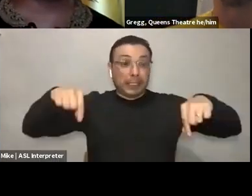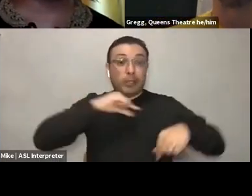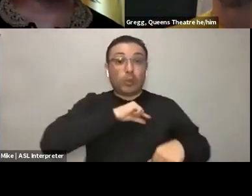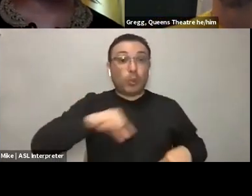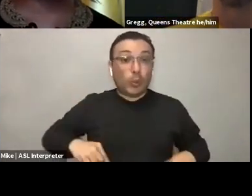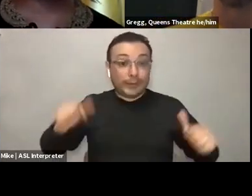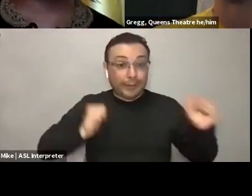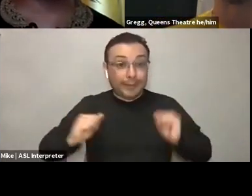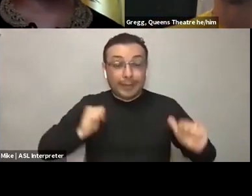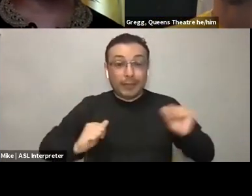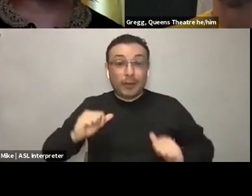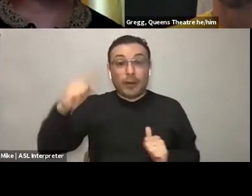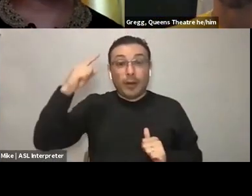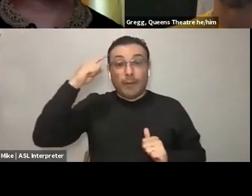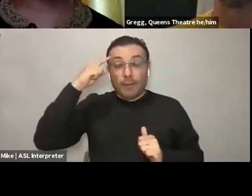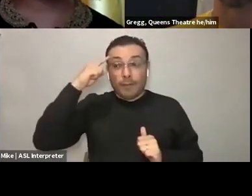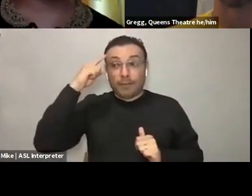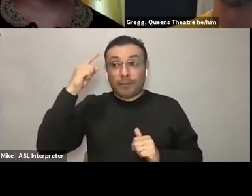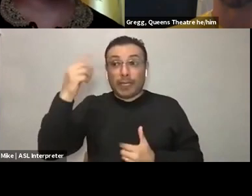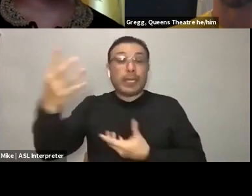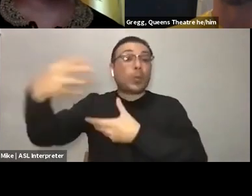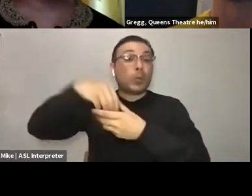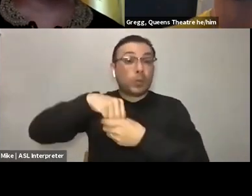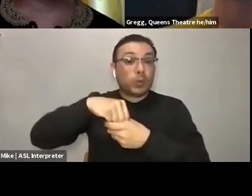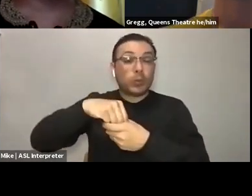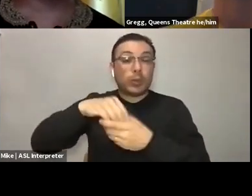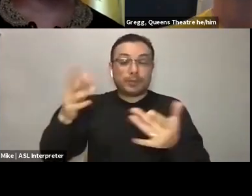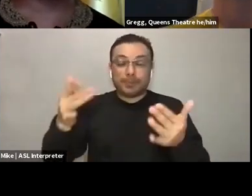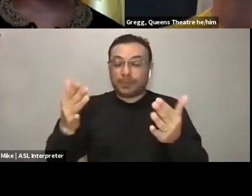for, uh, that might include, uh, yeah, um,